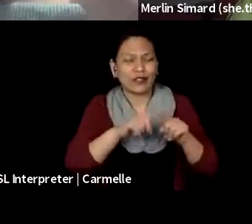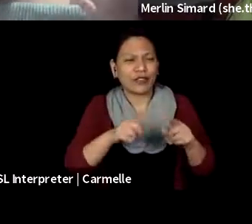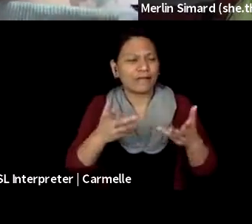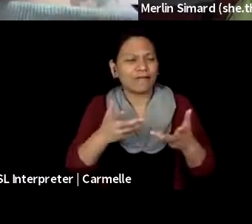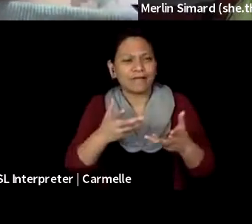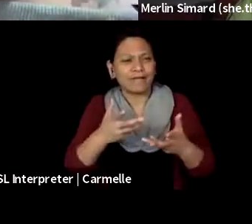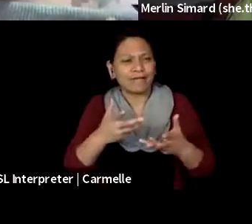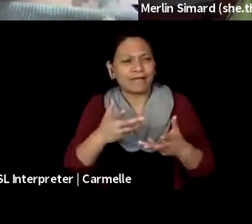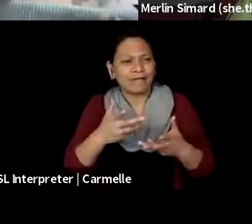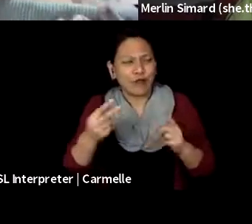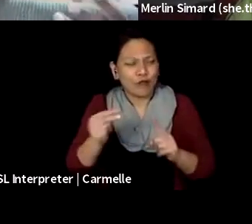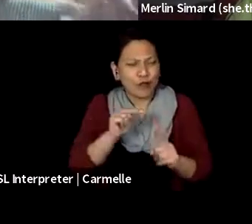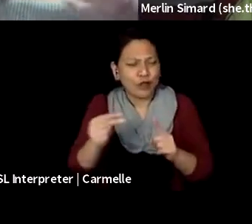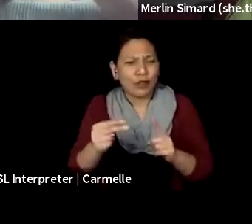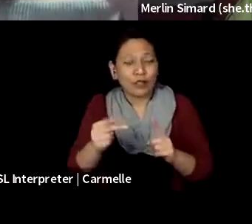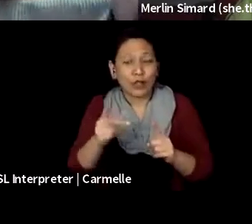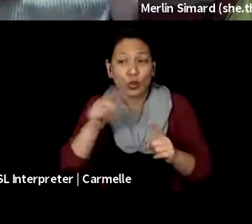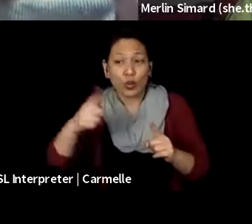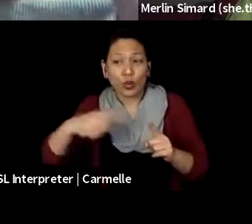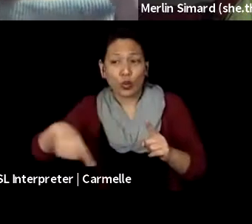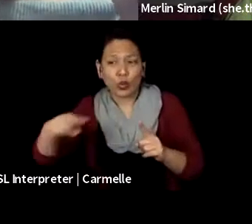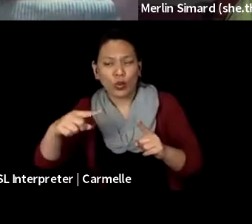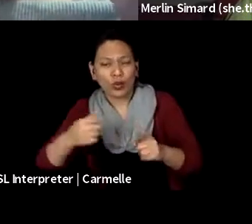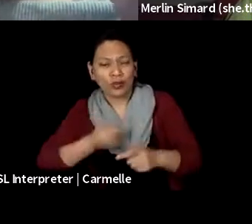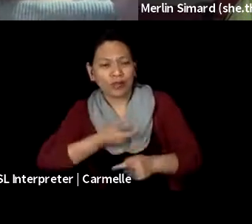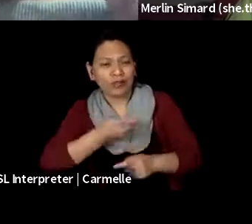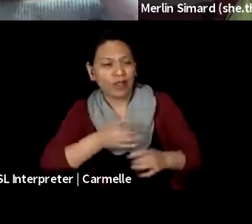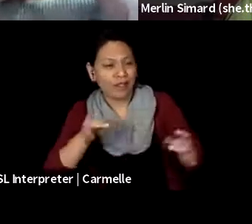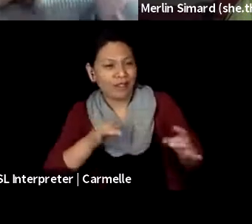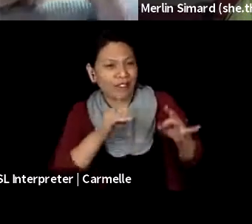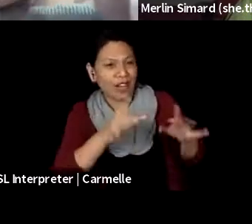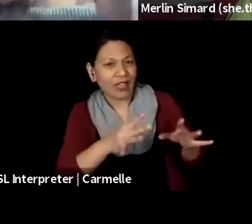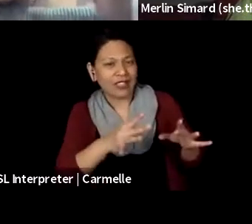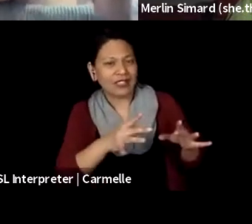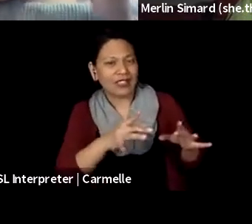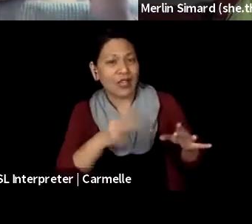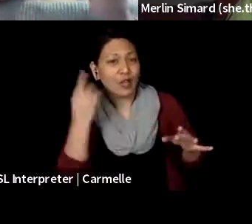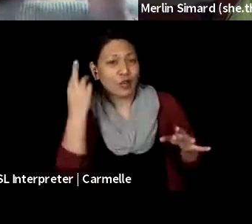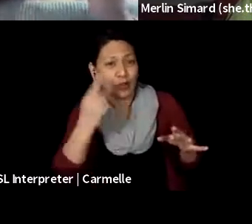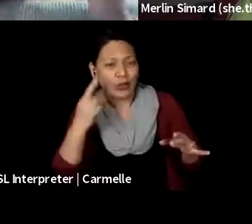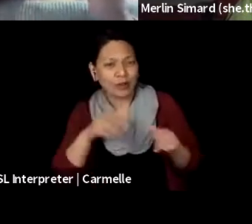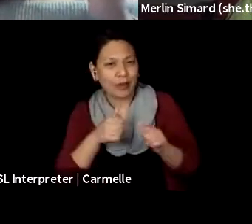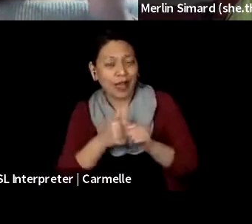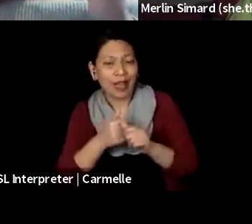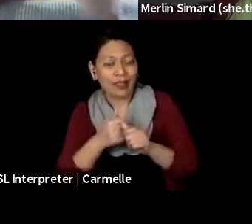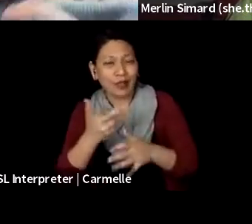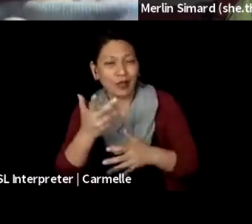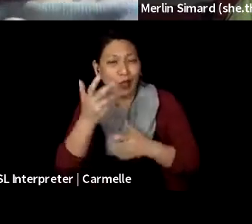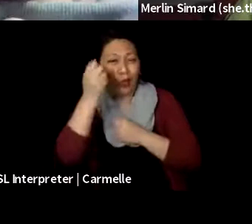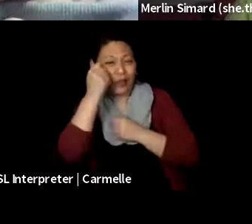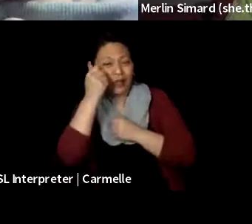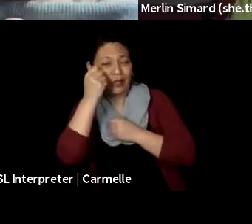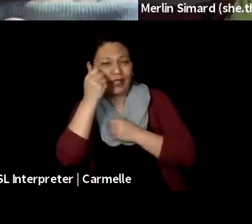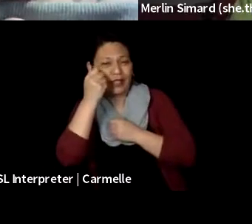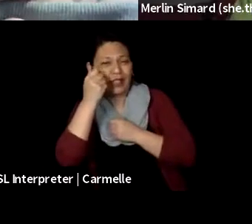and causing that violence, it's coming from a colonial space. And I